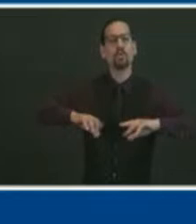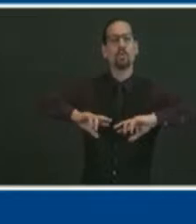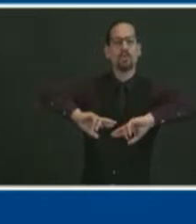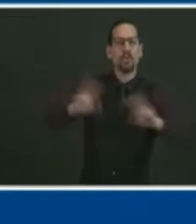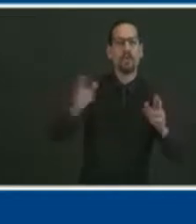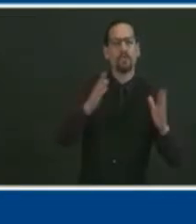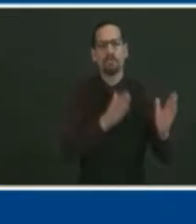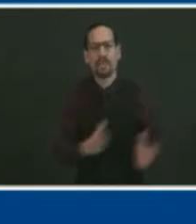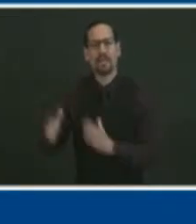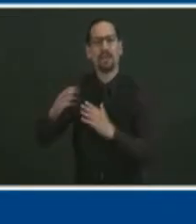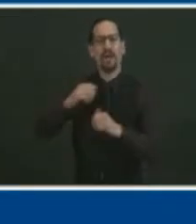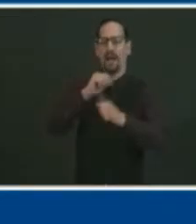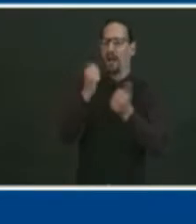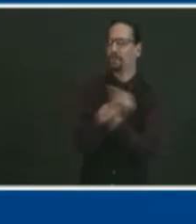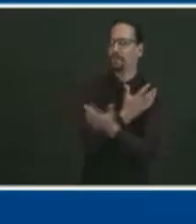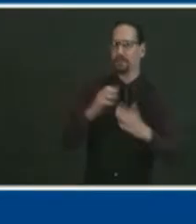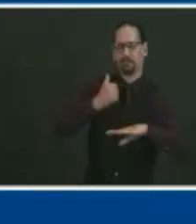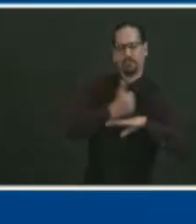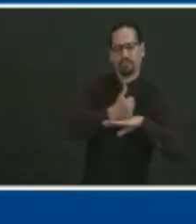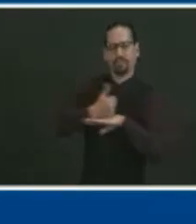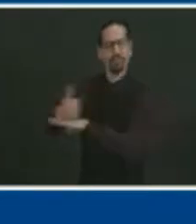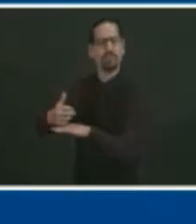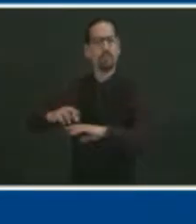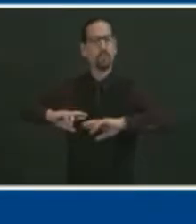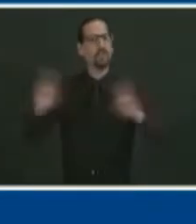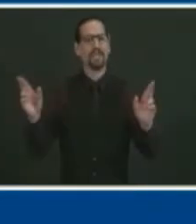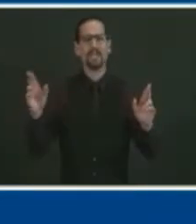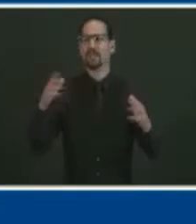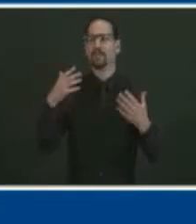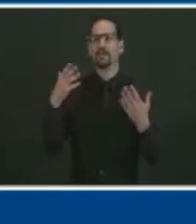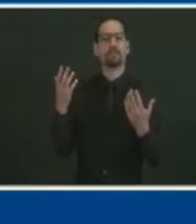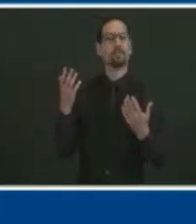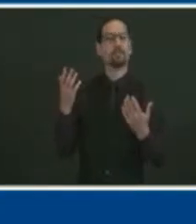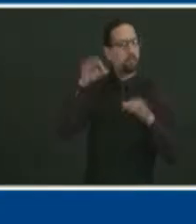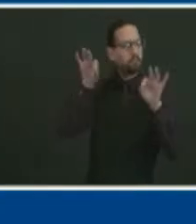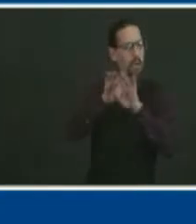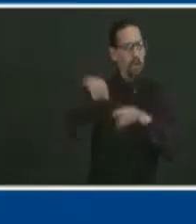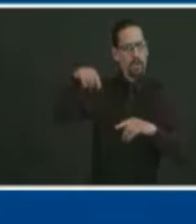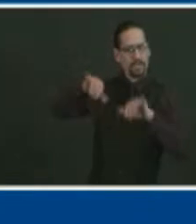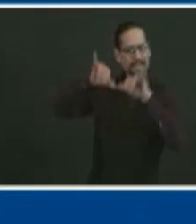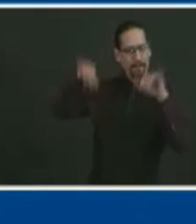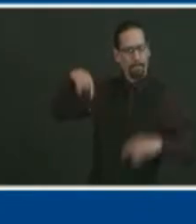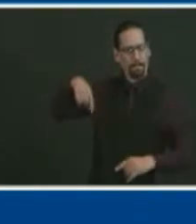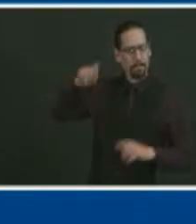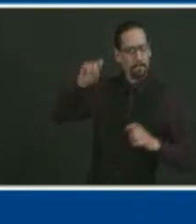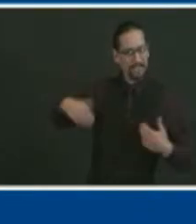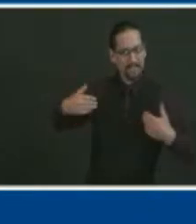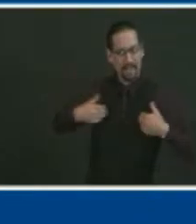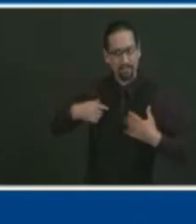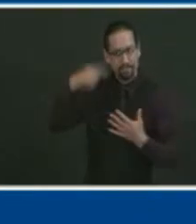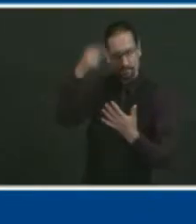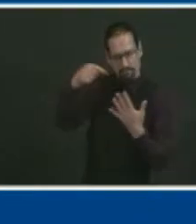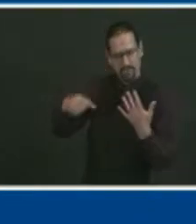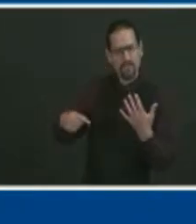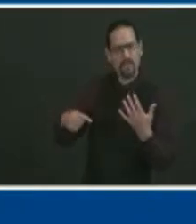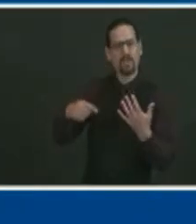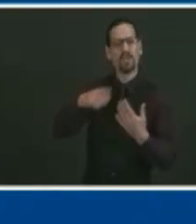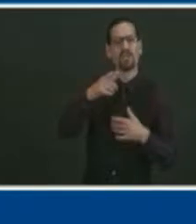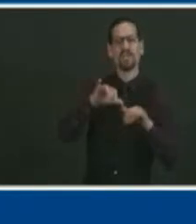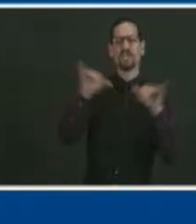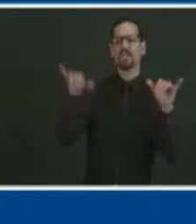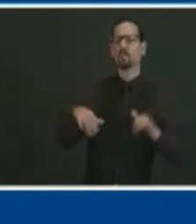say, the systems are gonna save us. What do I mean by that? Wear your